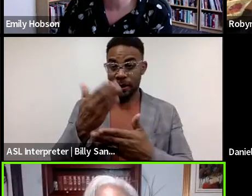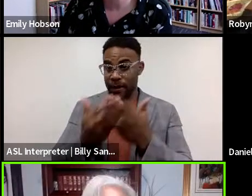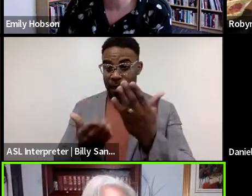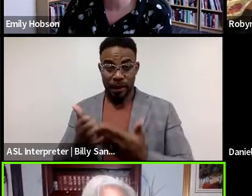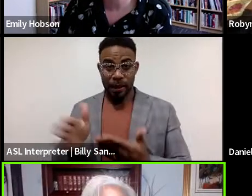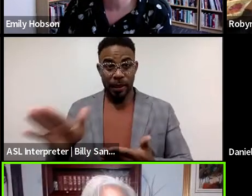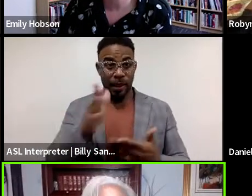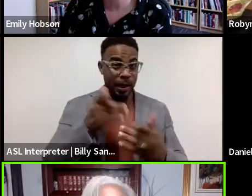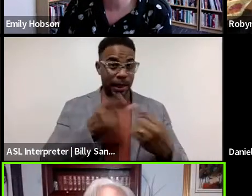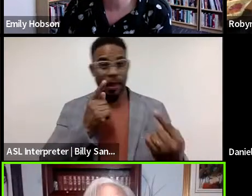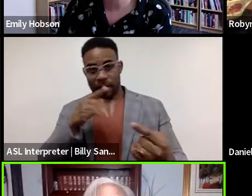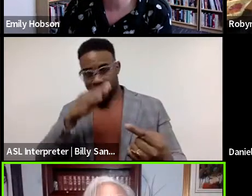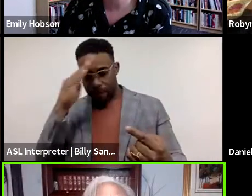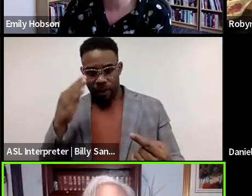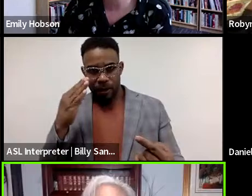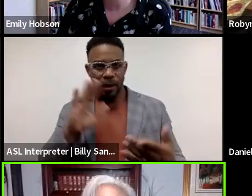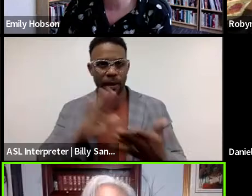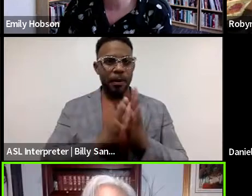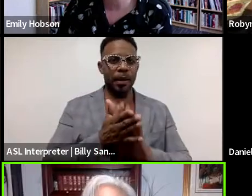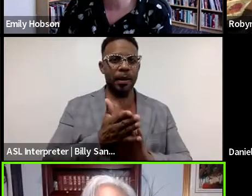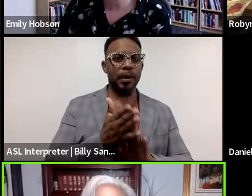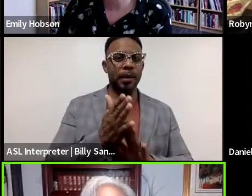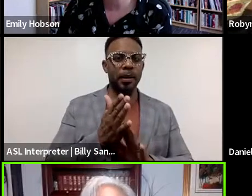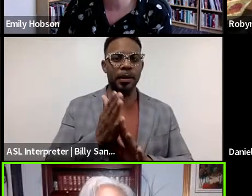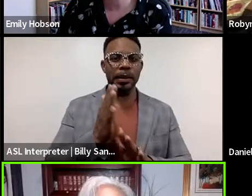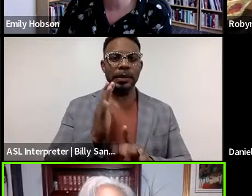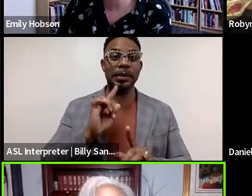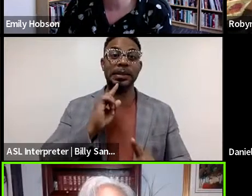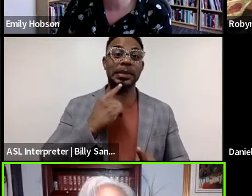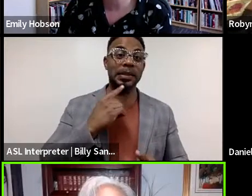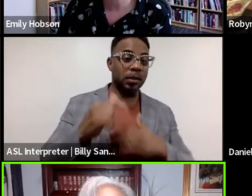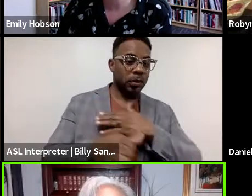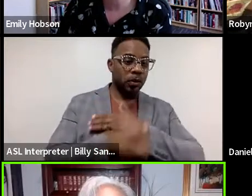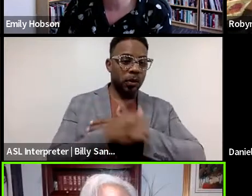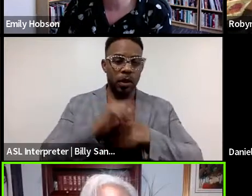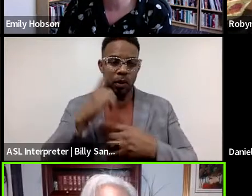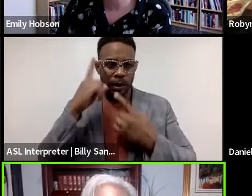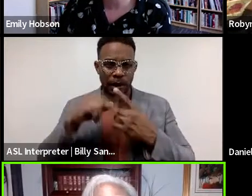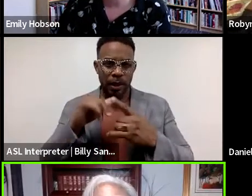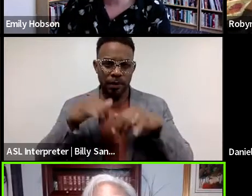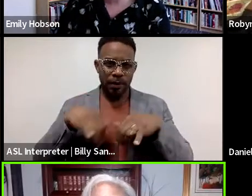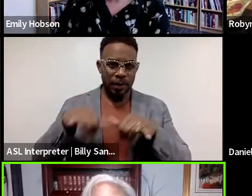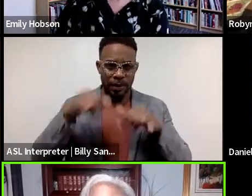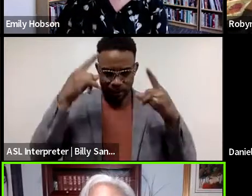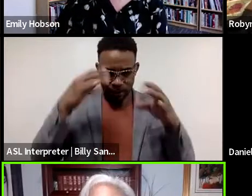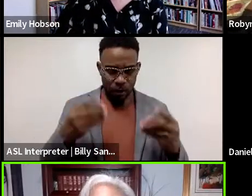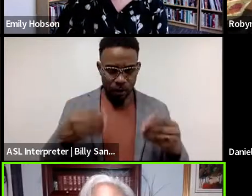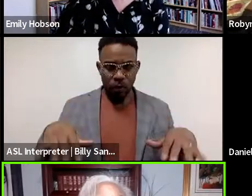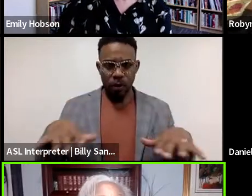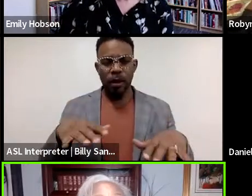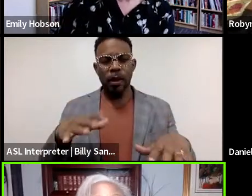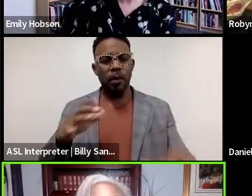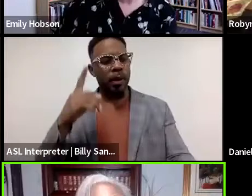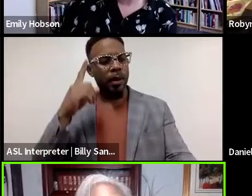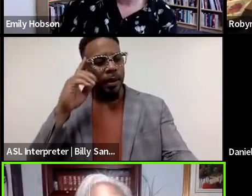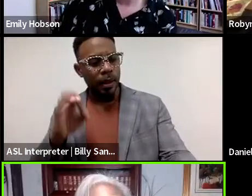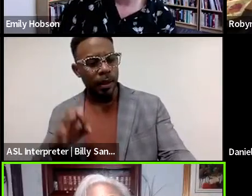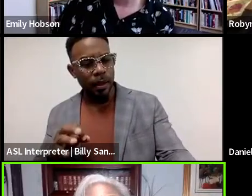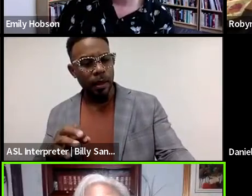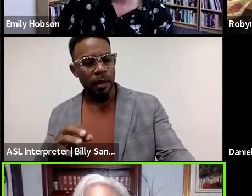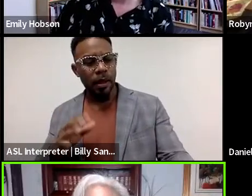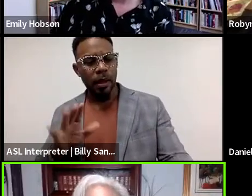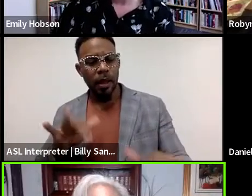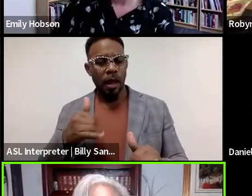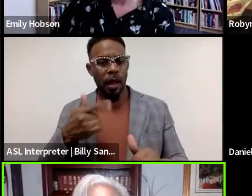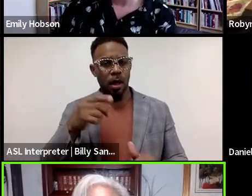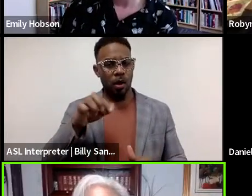of that anti-Blackness, it becomes an exponential threat. So we think of stand your ground, and we think of how